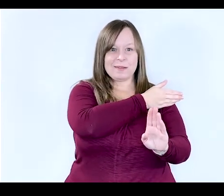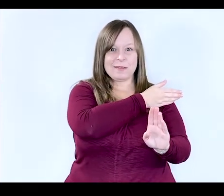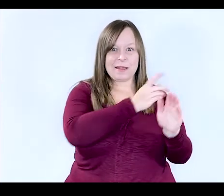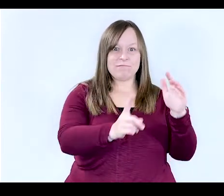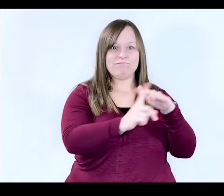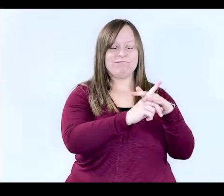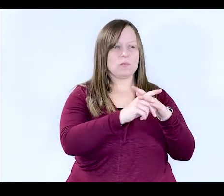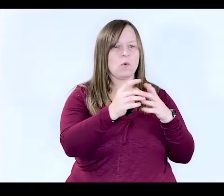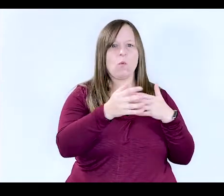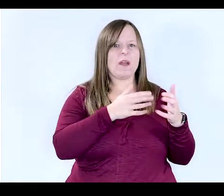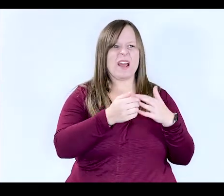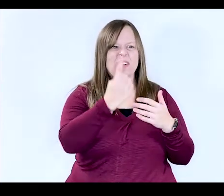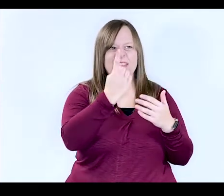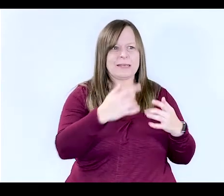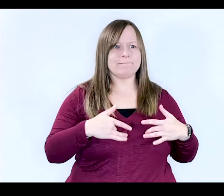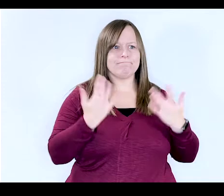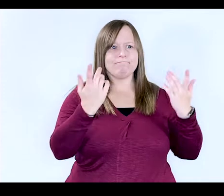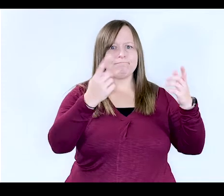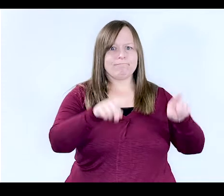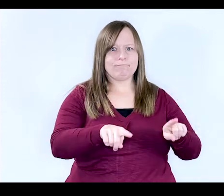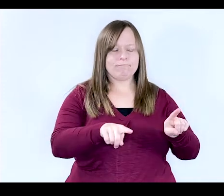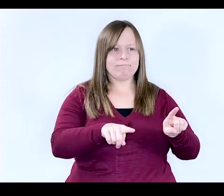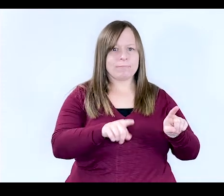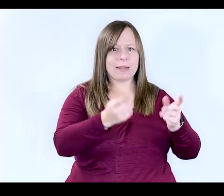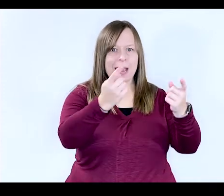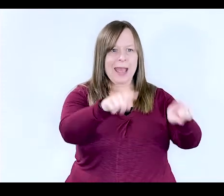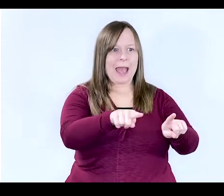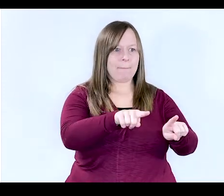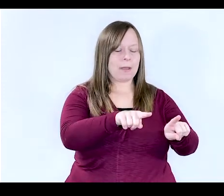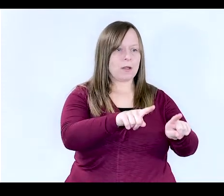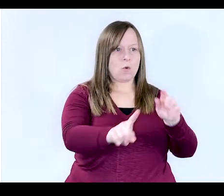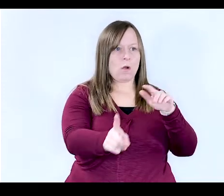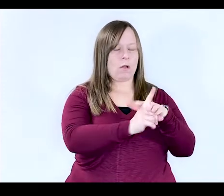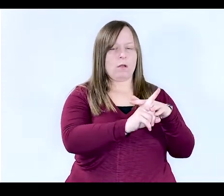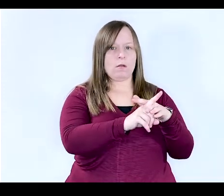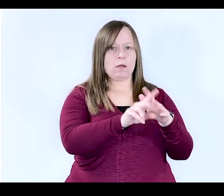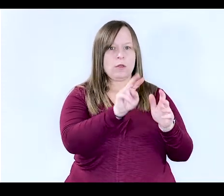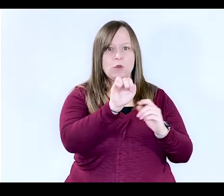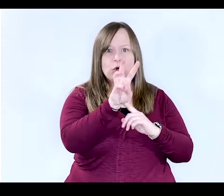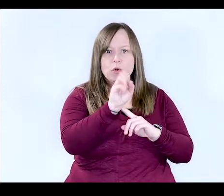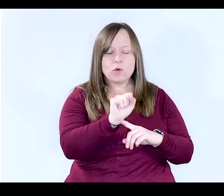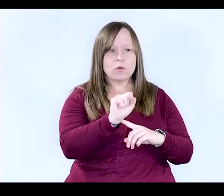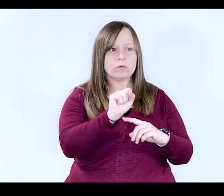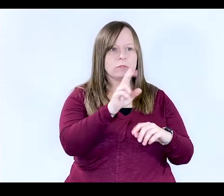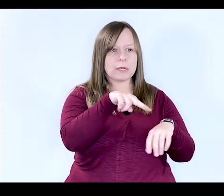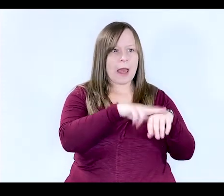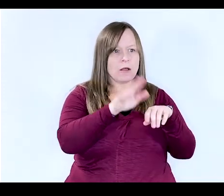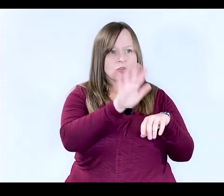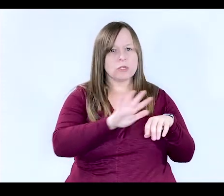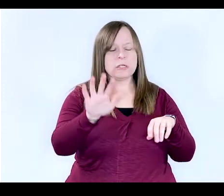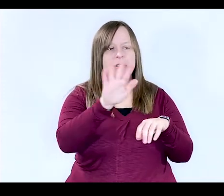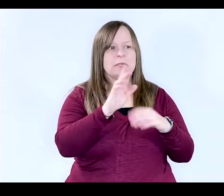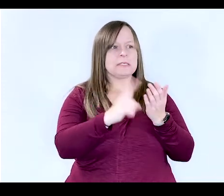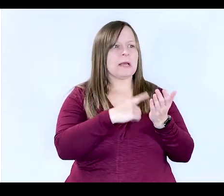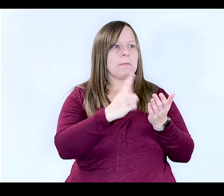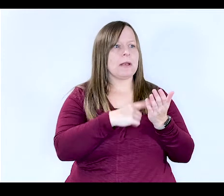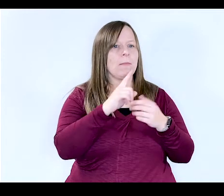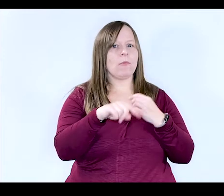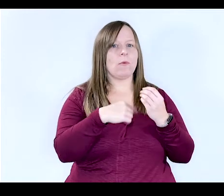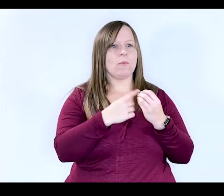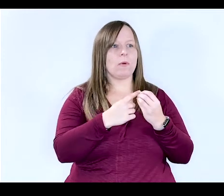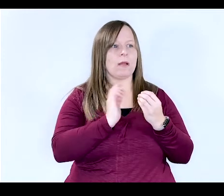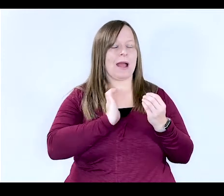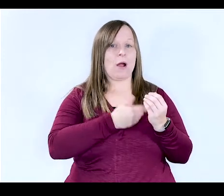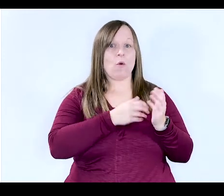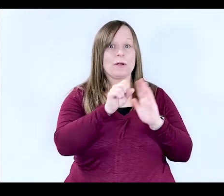brought to light. So whenever one of these incidents actually take place or they're brought to light nationally, and even sometimes when they